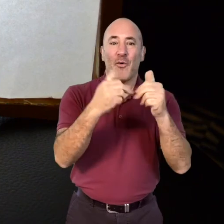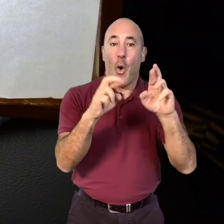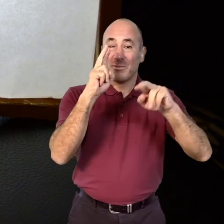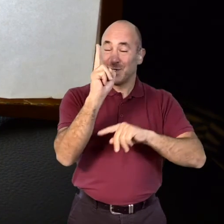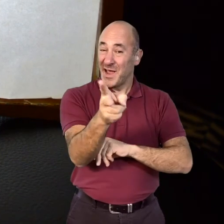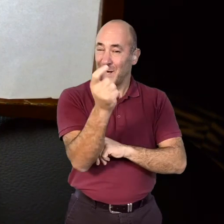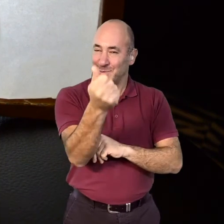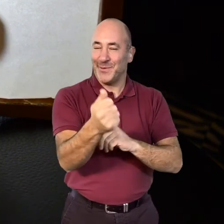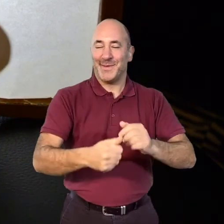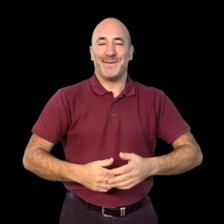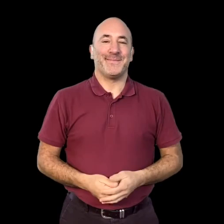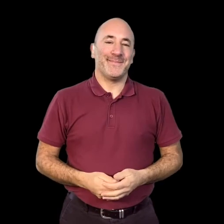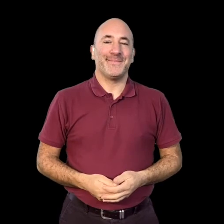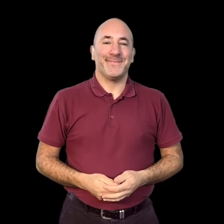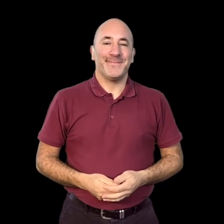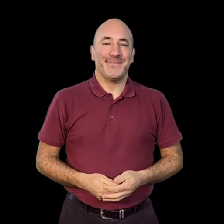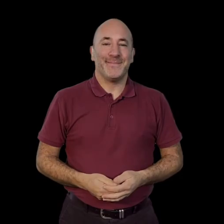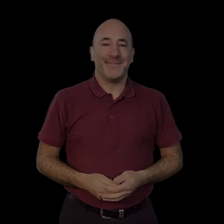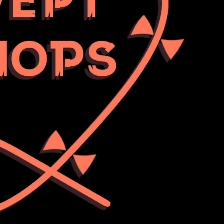Hope to see you again soon.